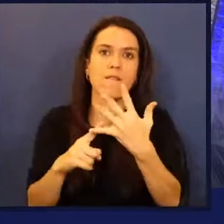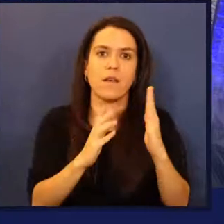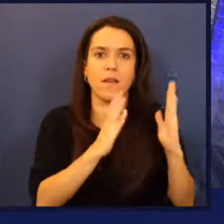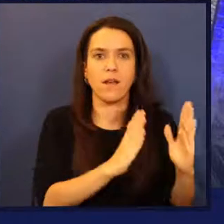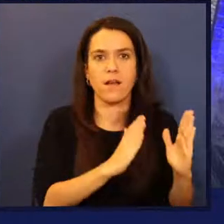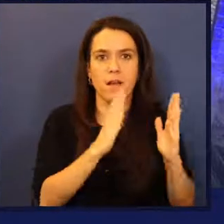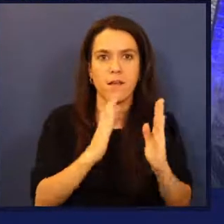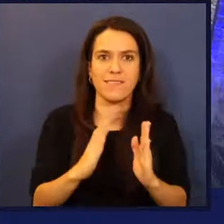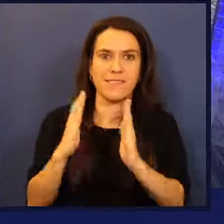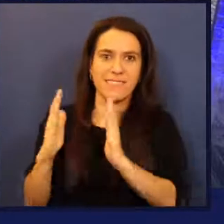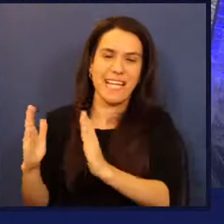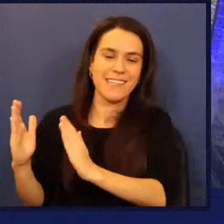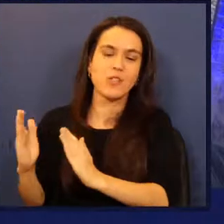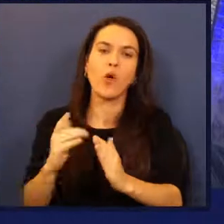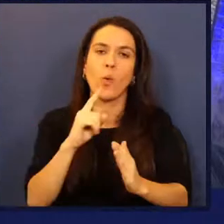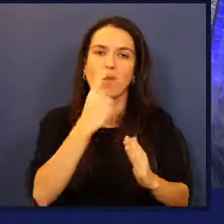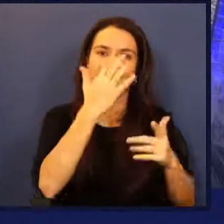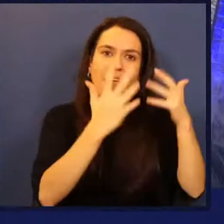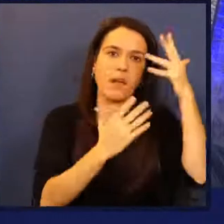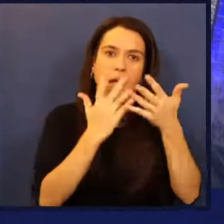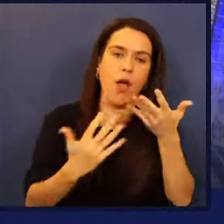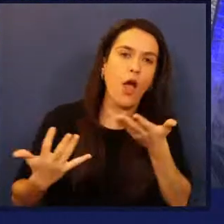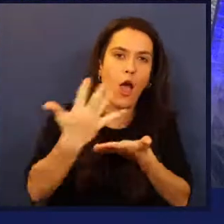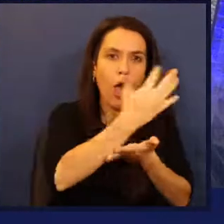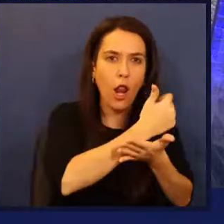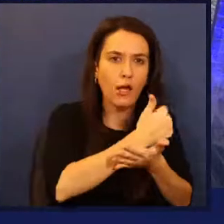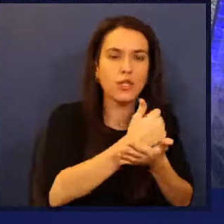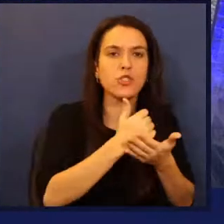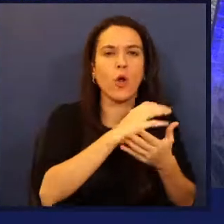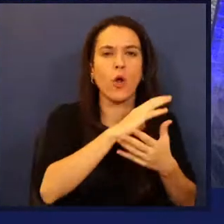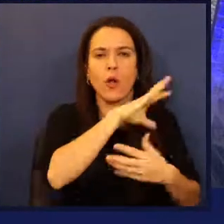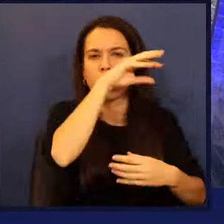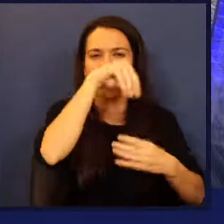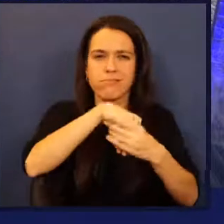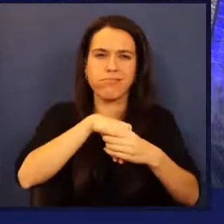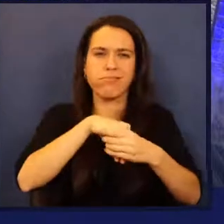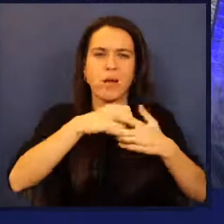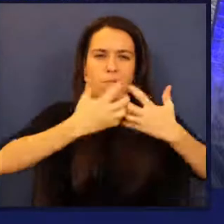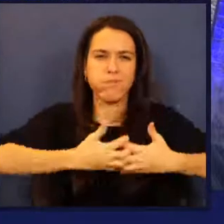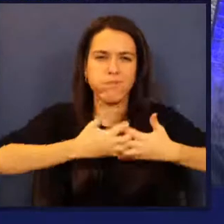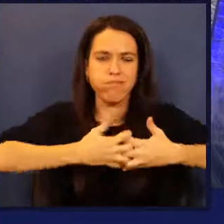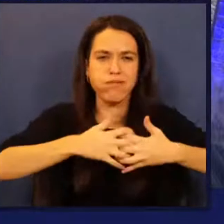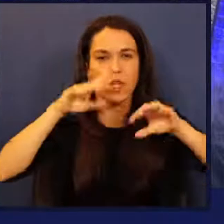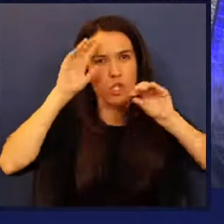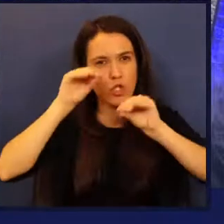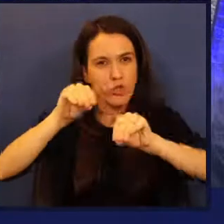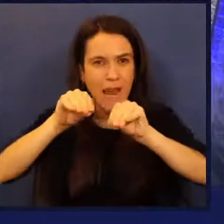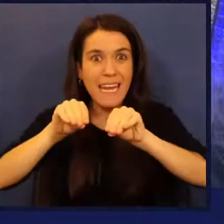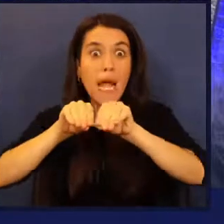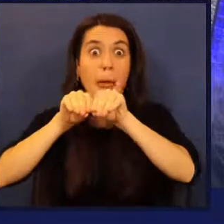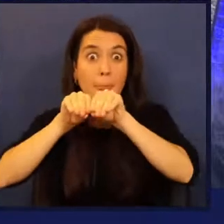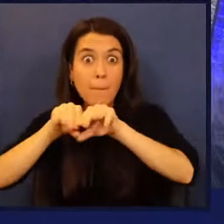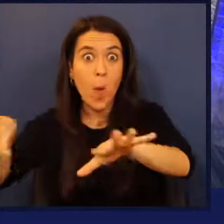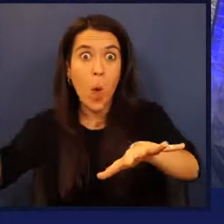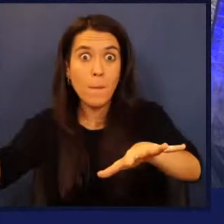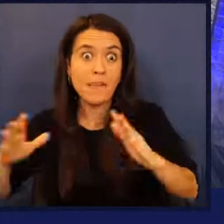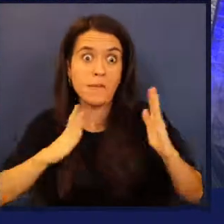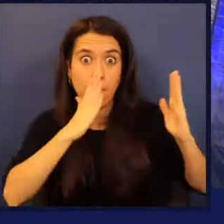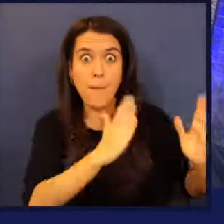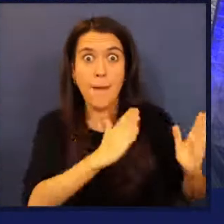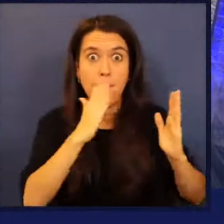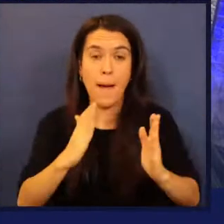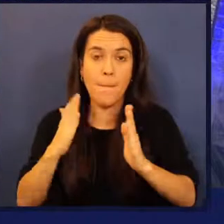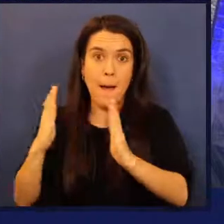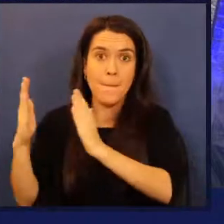from data collection through ingestion, training, deployment, right? If we think about it from that perspective, there